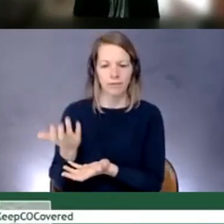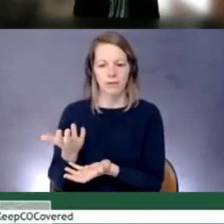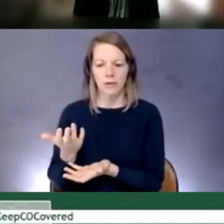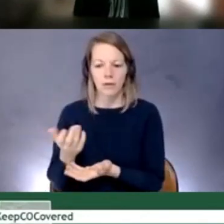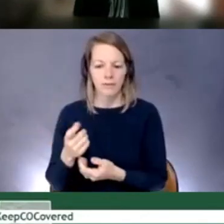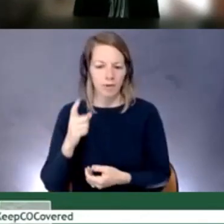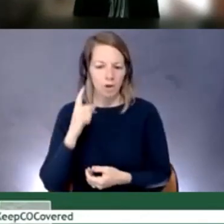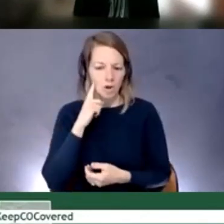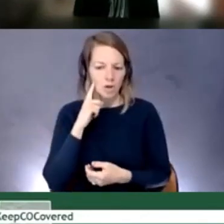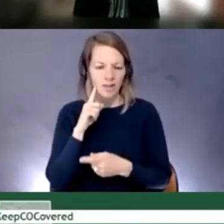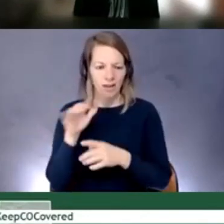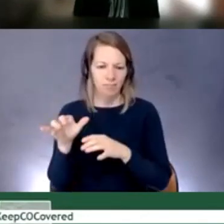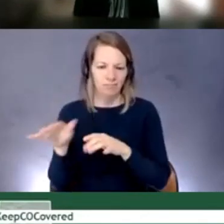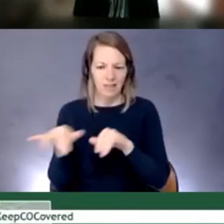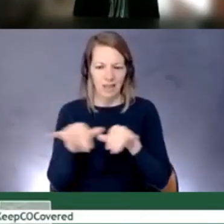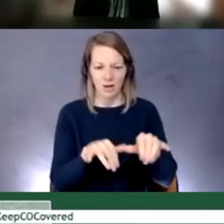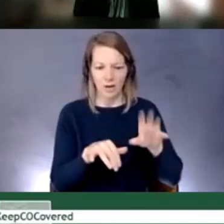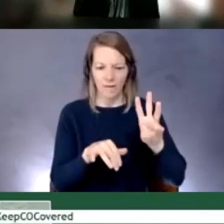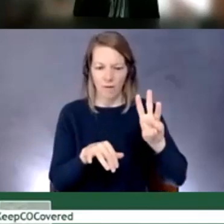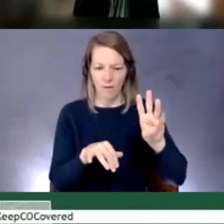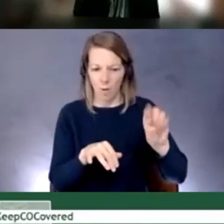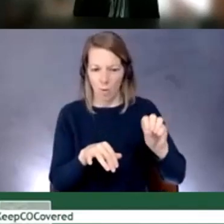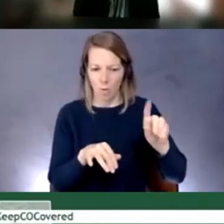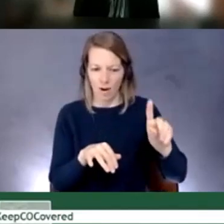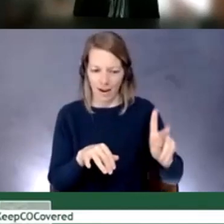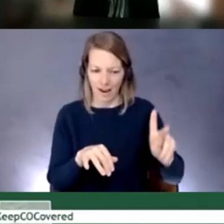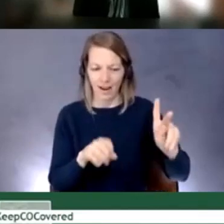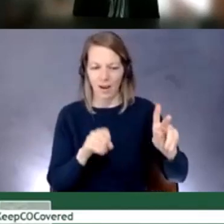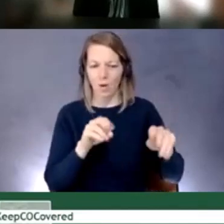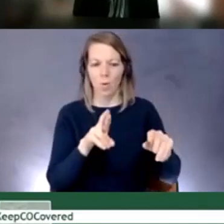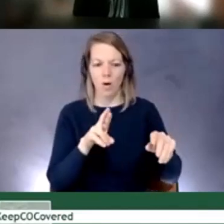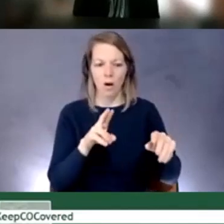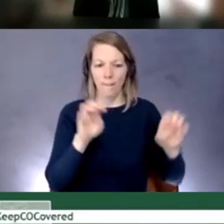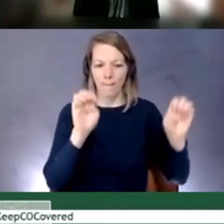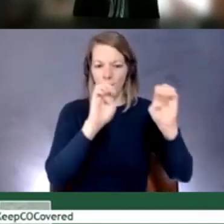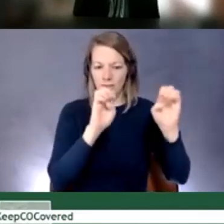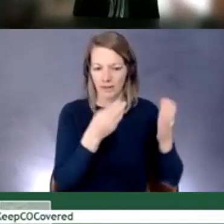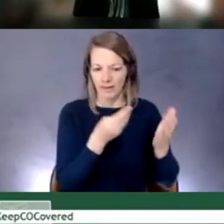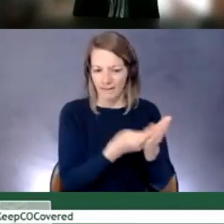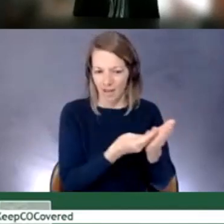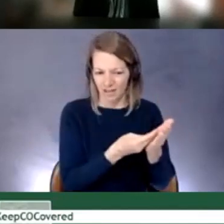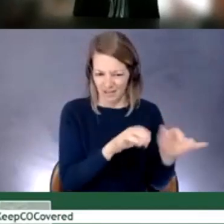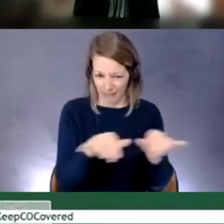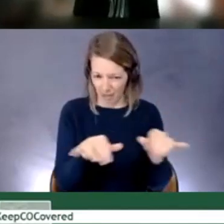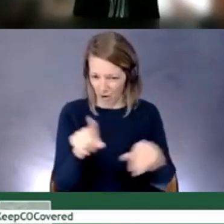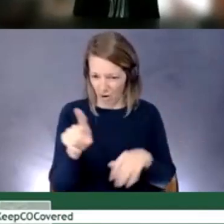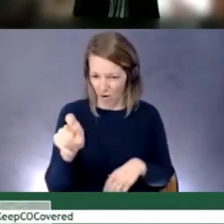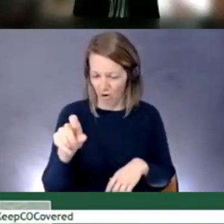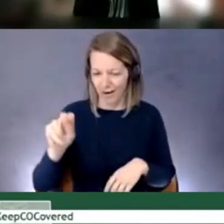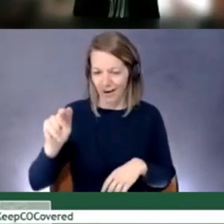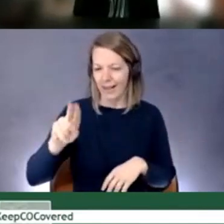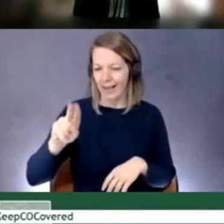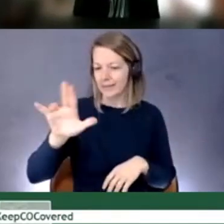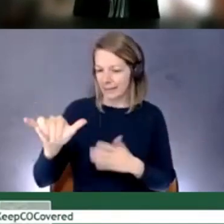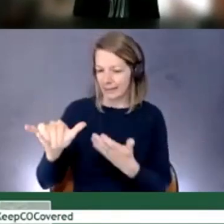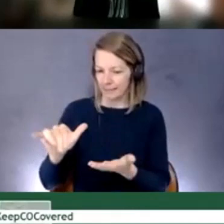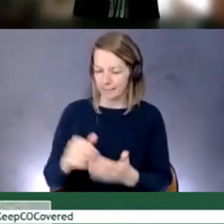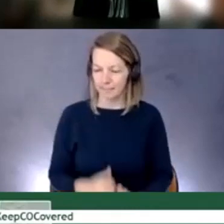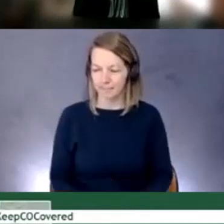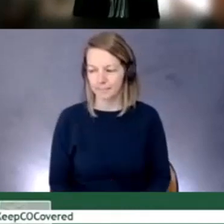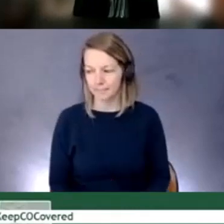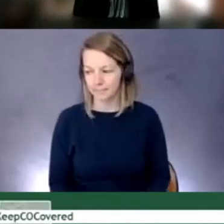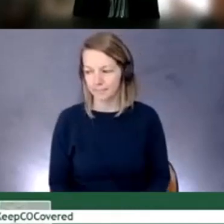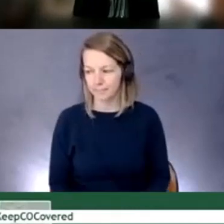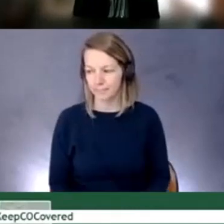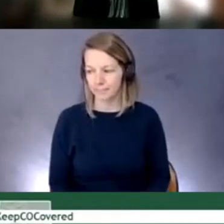them likened to 401ks and rainy day funds, savings accounts for future purchases. And so, Nancy, I'll start this a little bit and